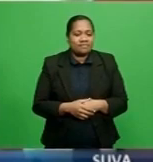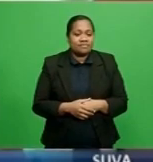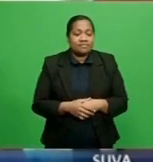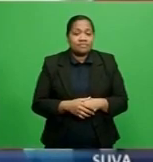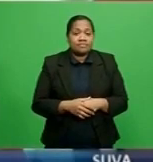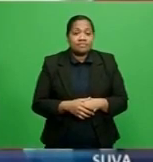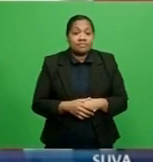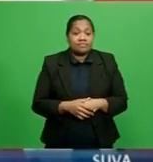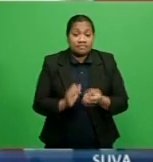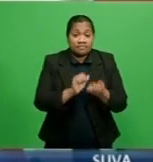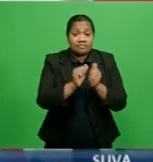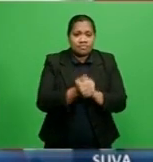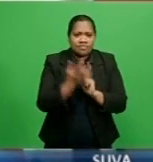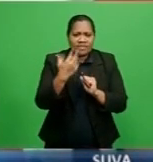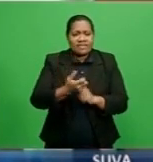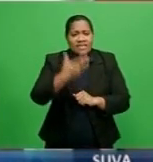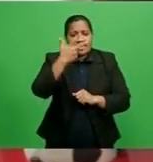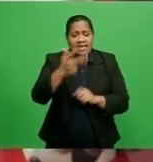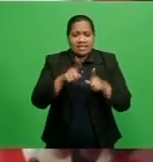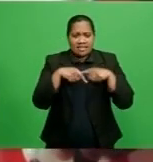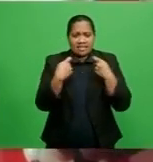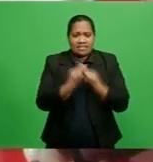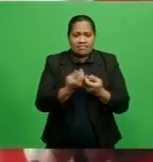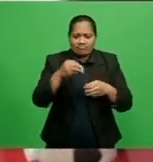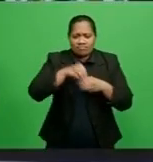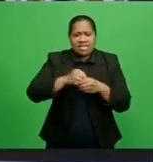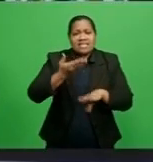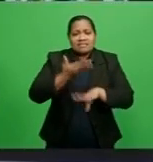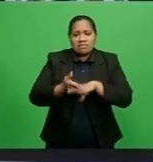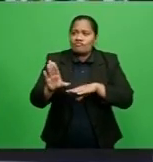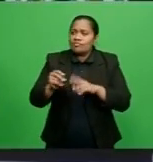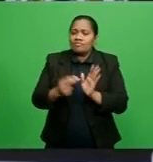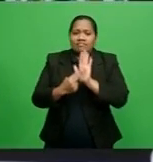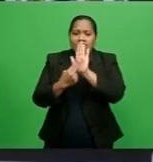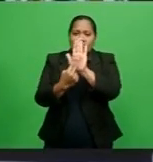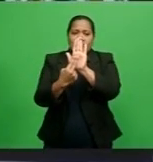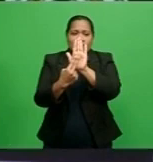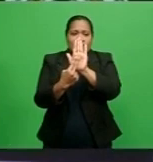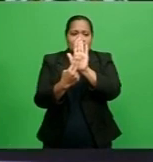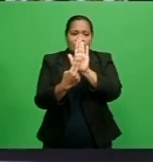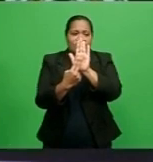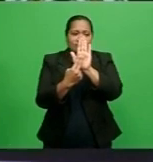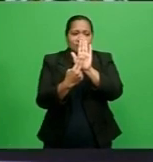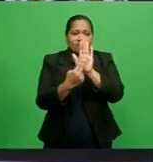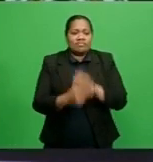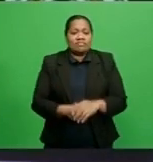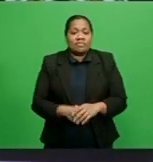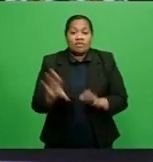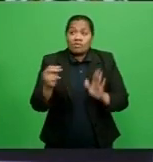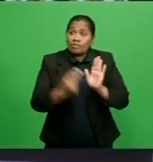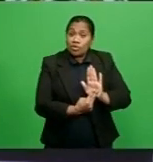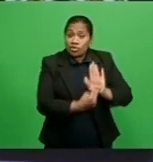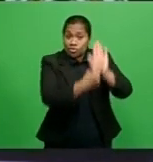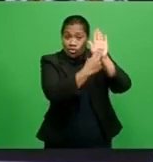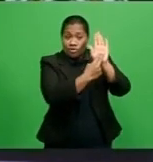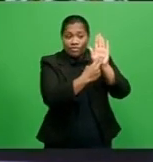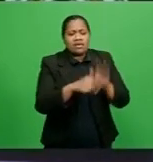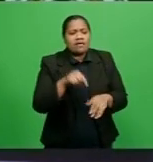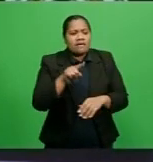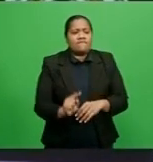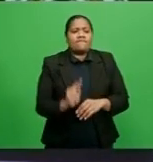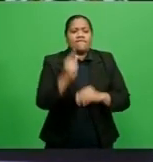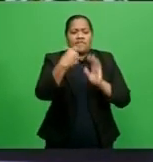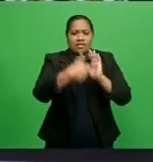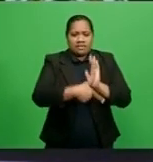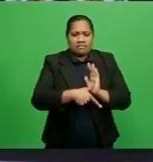teams including newcomers from the north. We are proud to say that from the north, this is the first time that